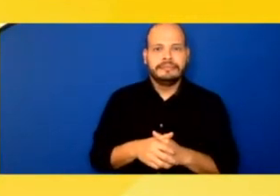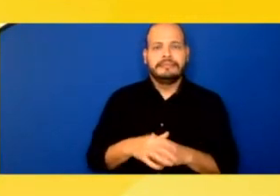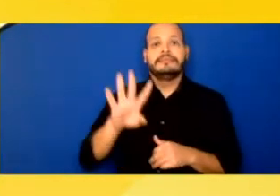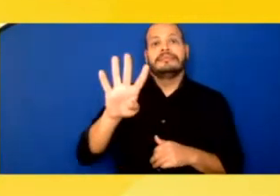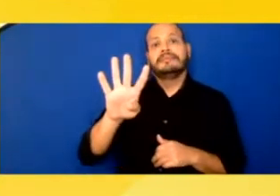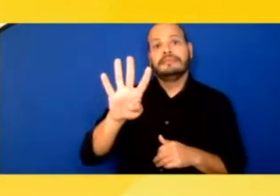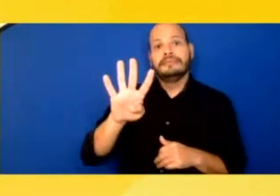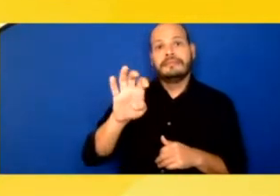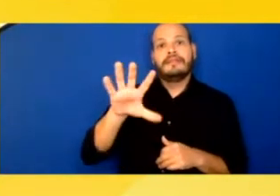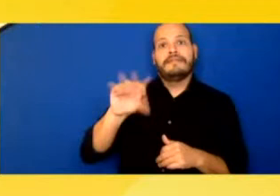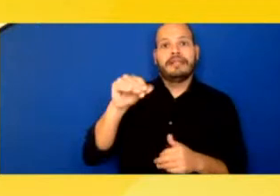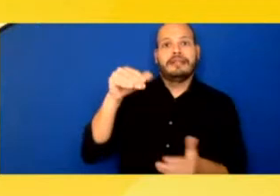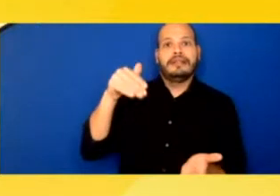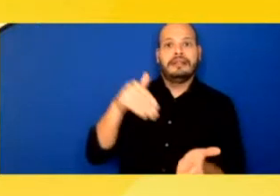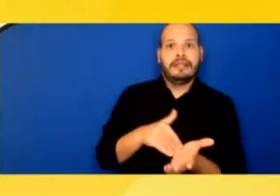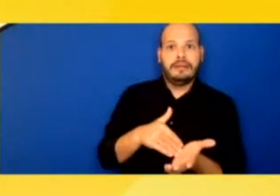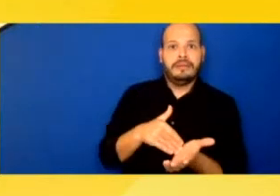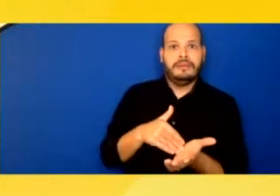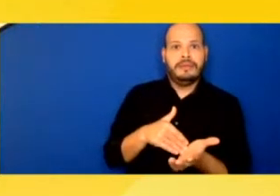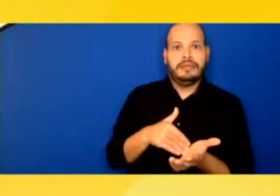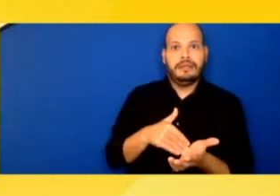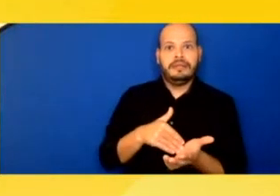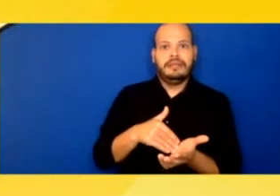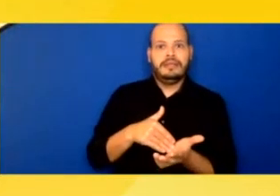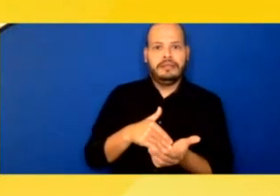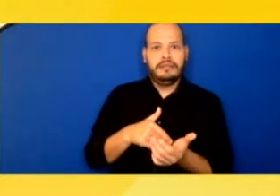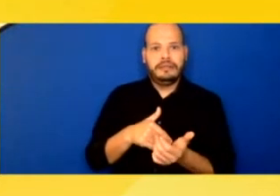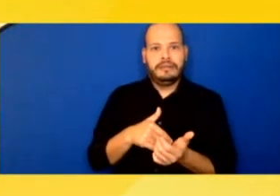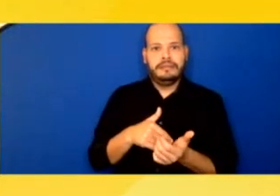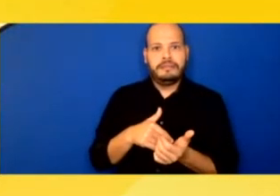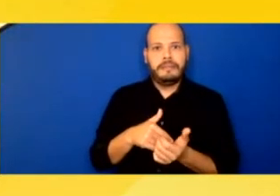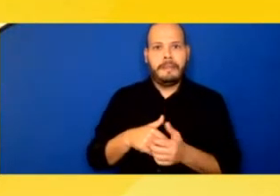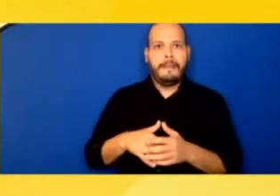32% of the electorate did not vote.